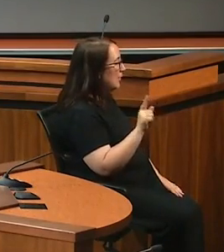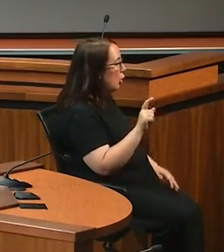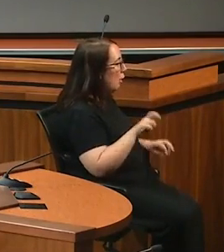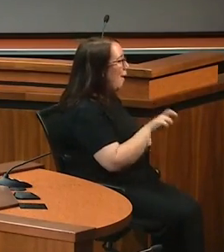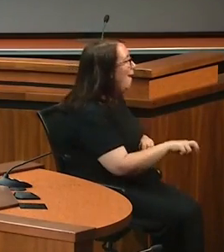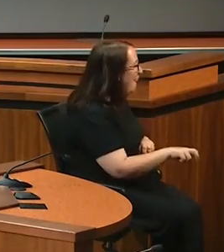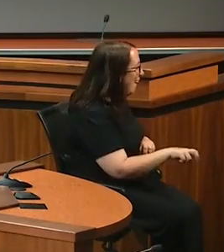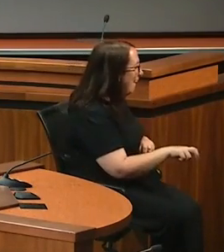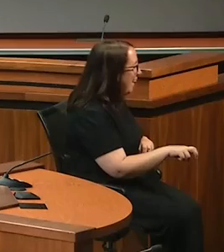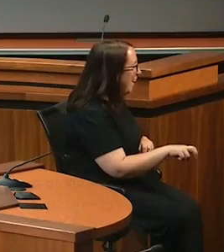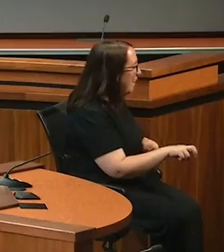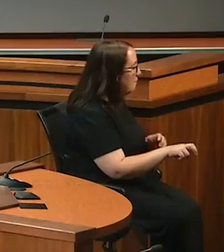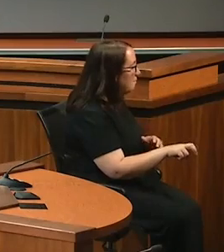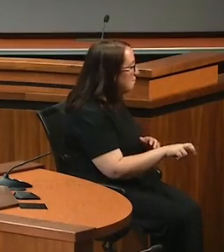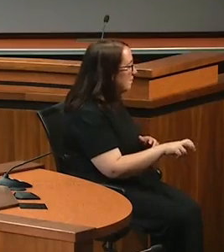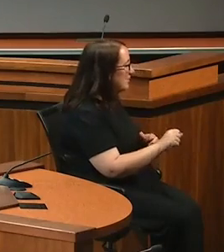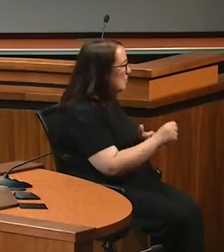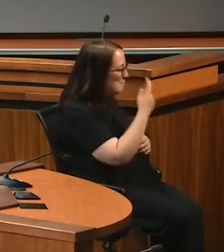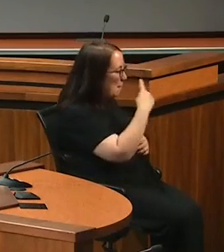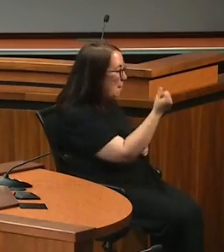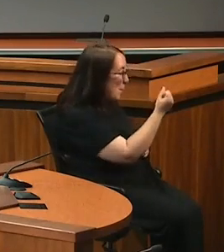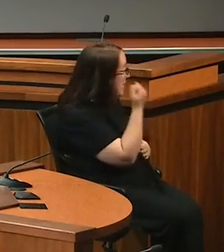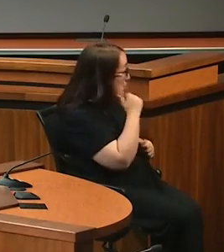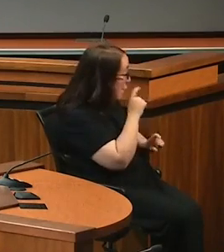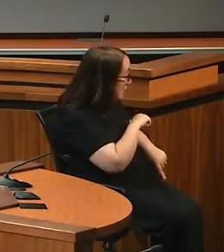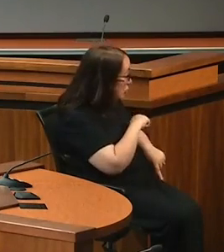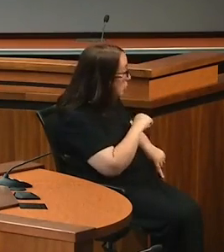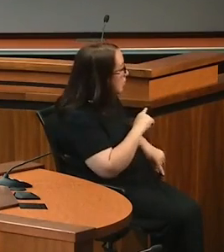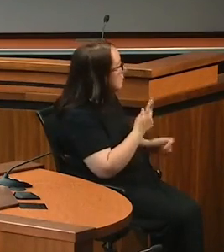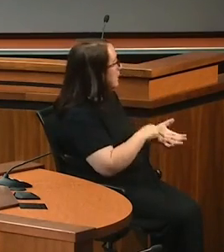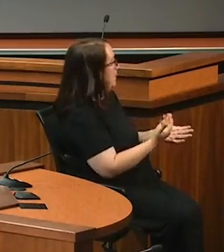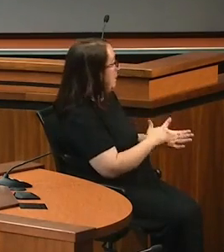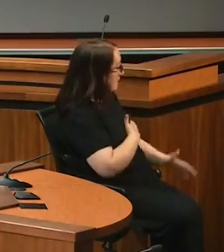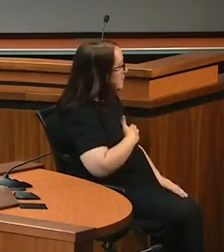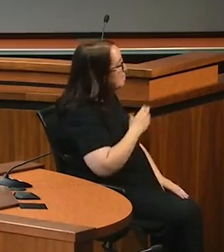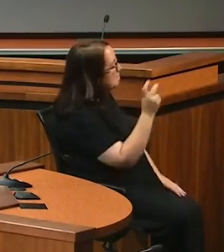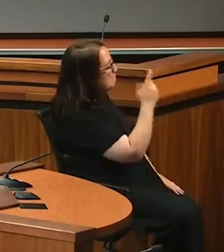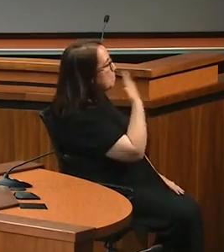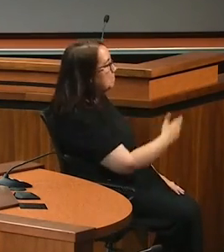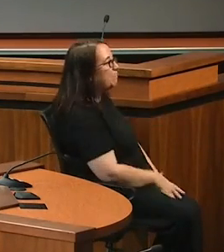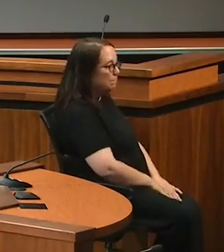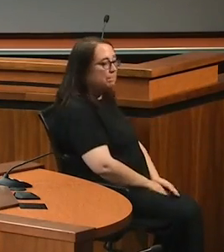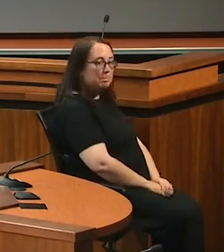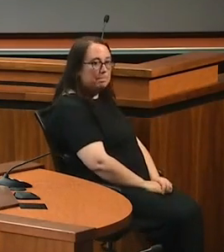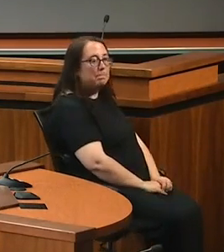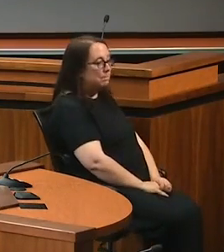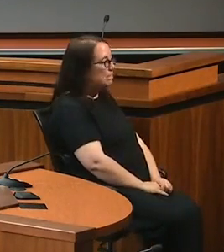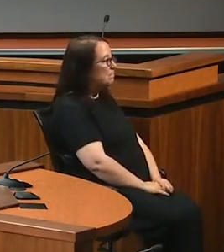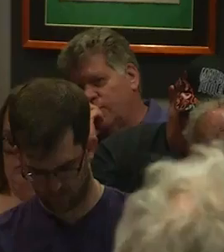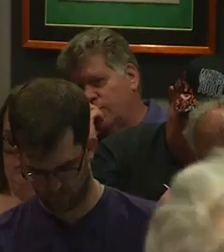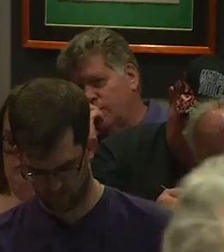you're in front of Chris's presentation. Please come back when he's done and let us know if you've Cool. Thank you. gotten it answered. Thank you.